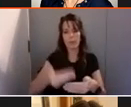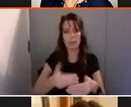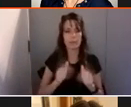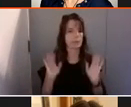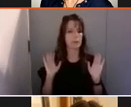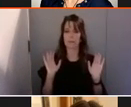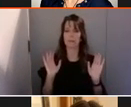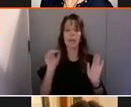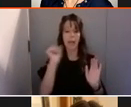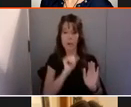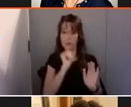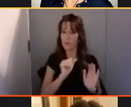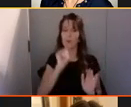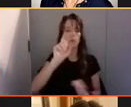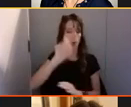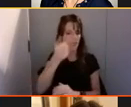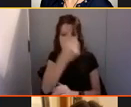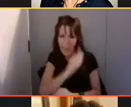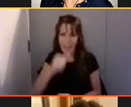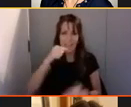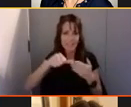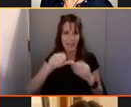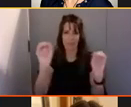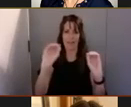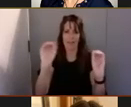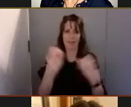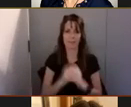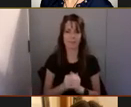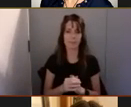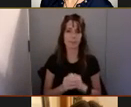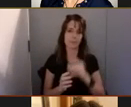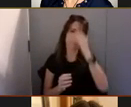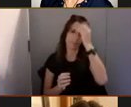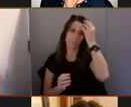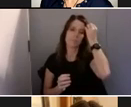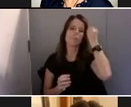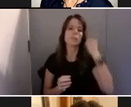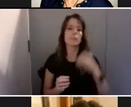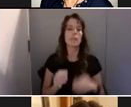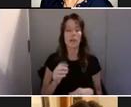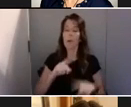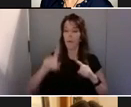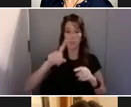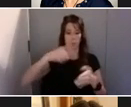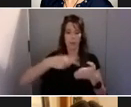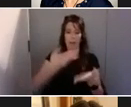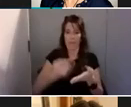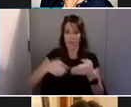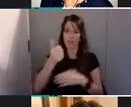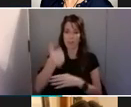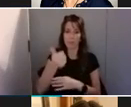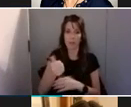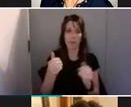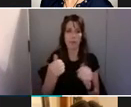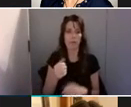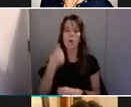in Arizona, you do not need any stamps on there. But you can do this type of fact checking with just